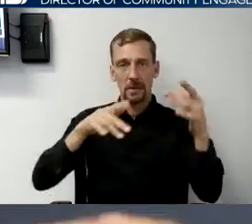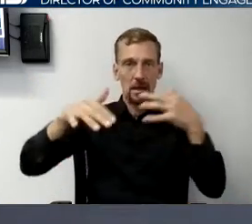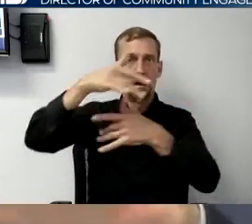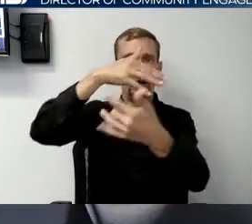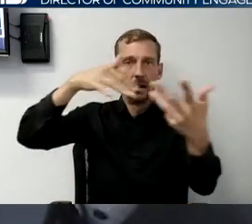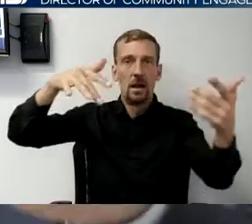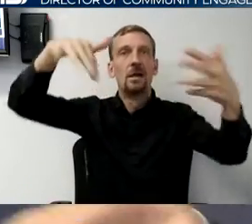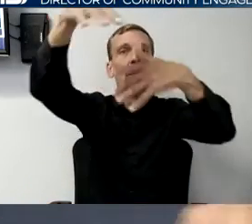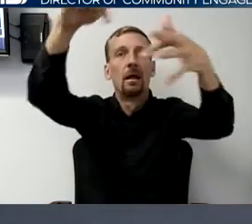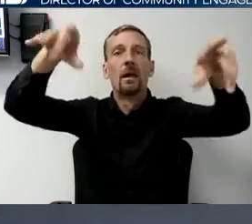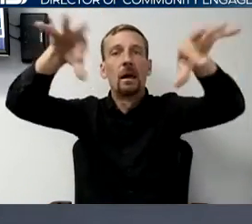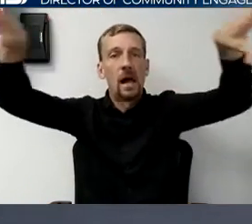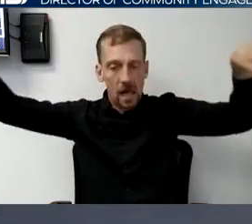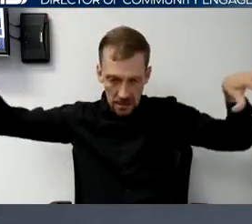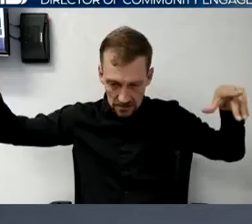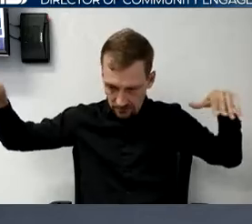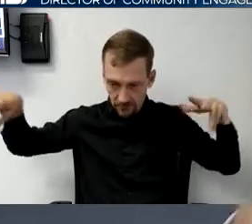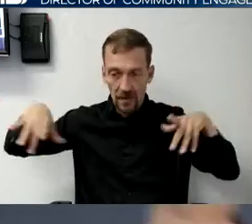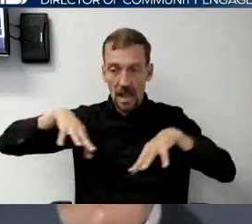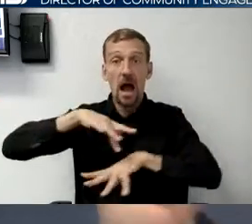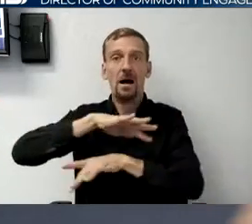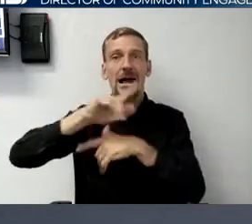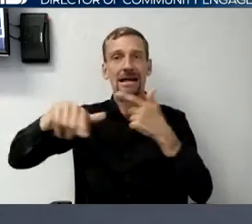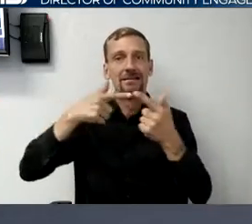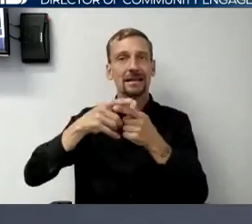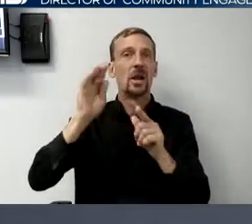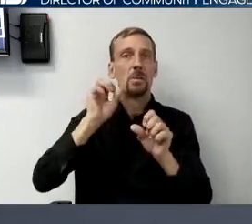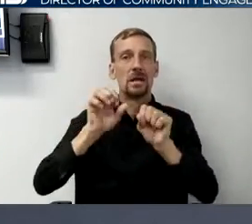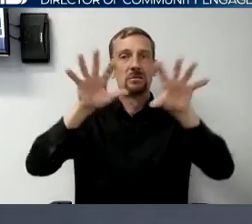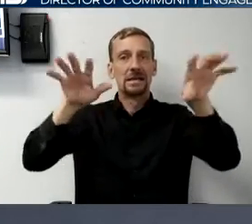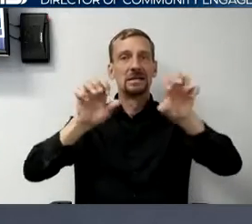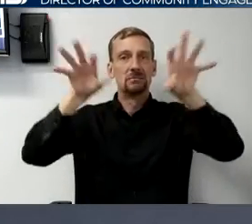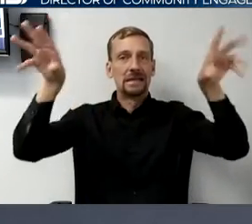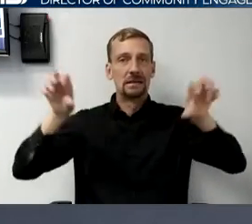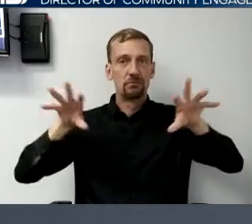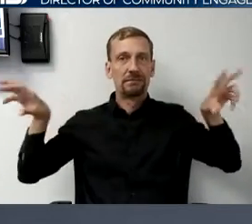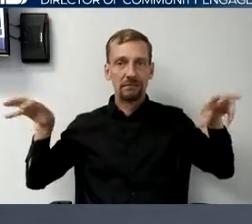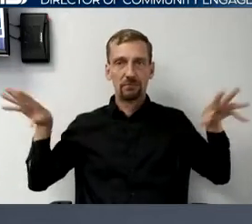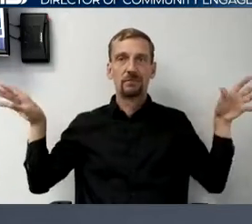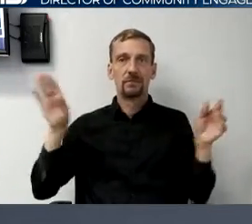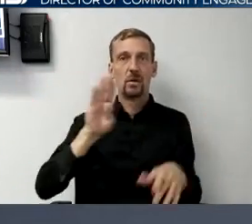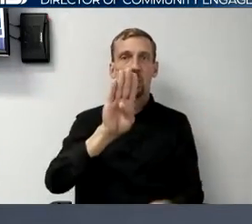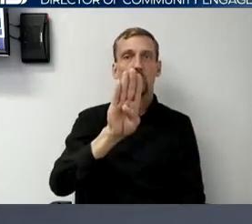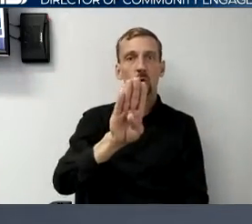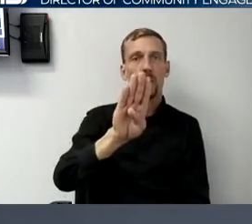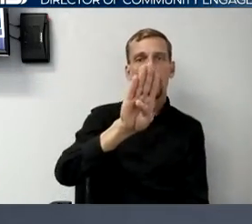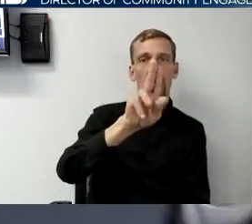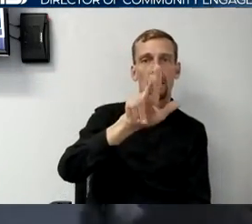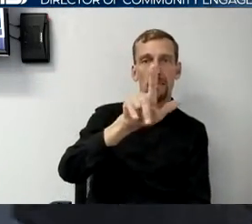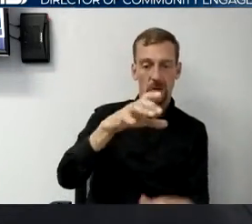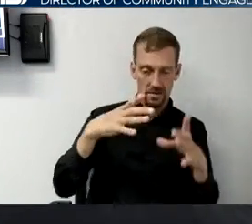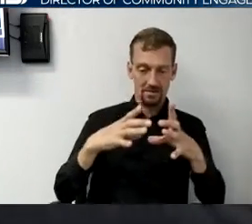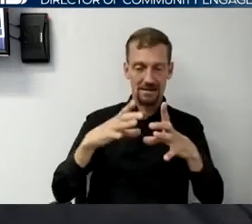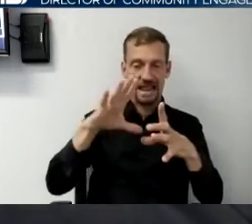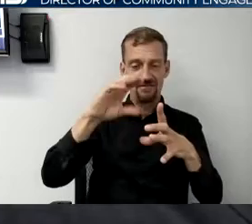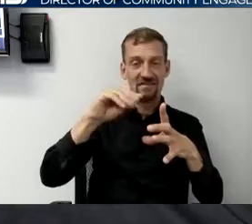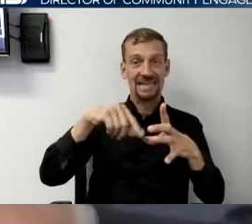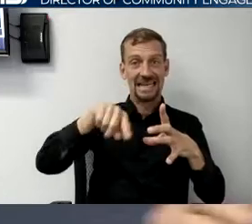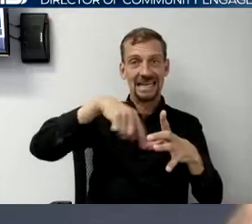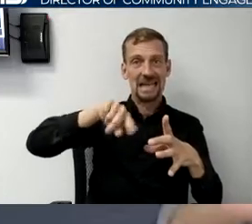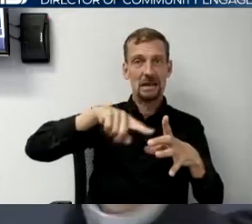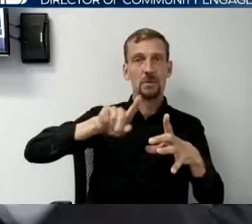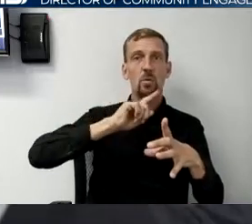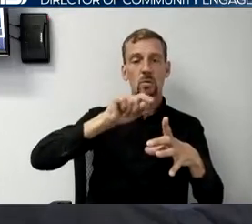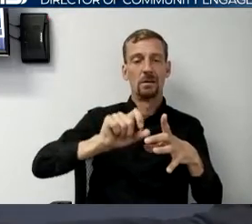people who interact with people. There's the exponential. Your bubble, there might be 50 people, but it's